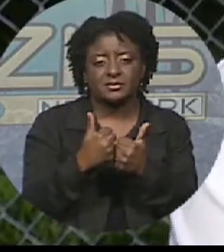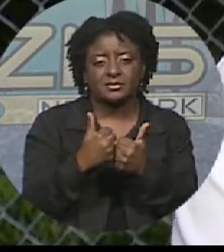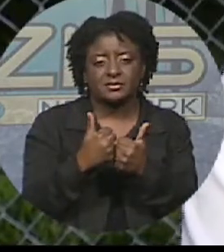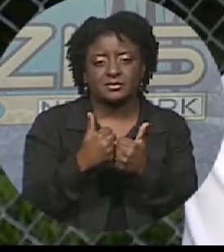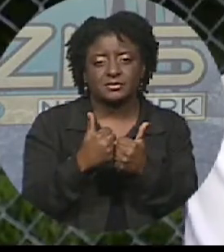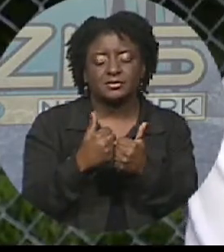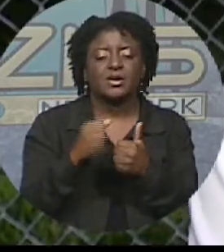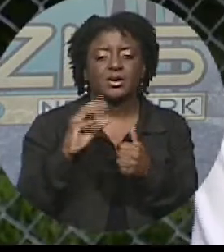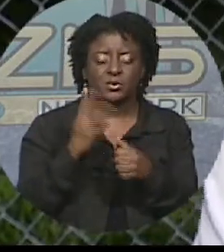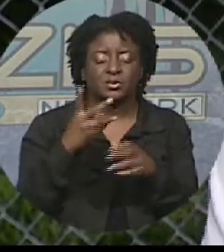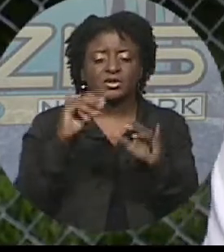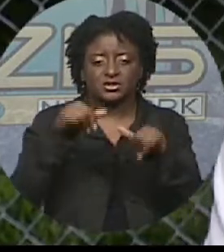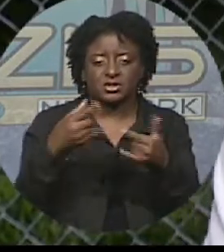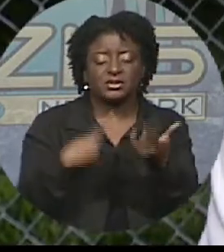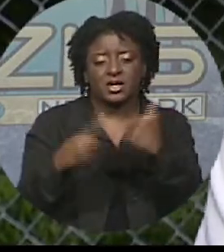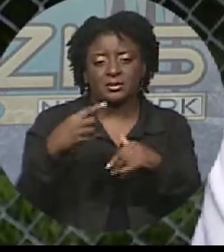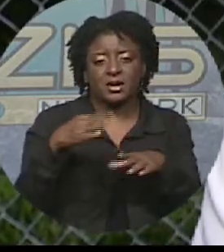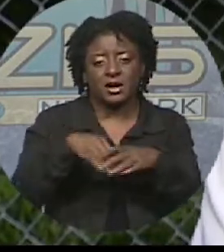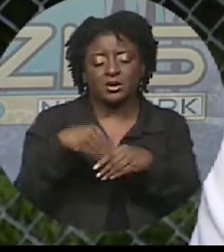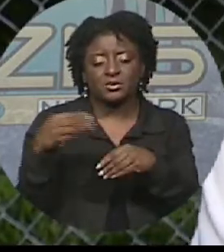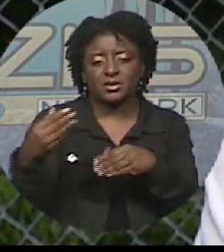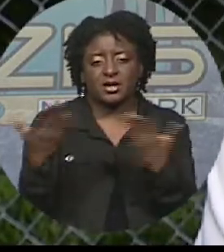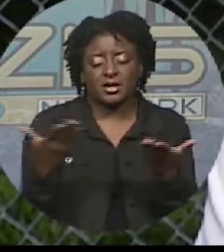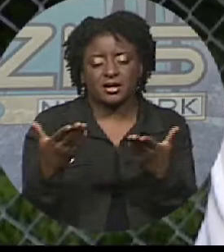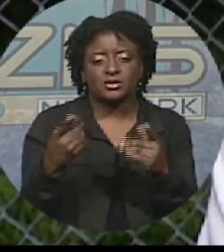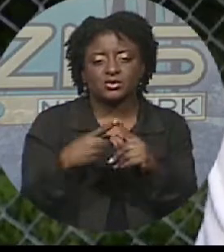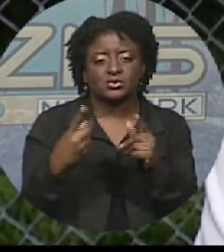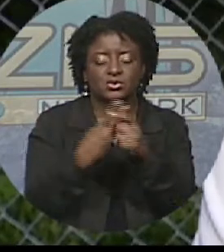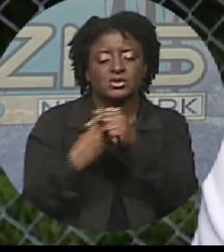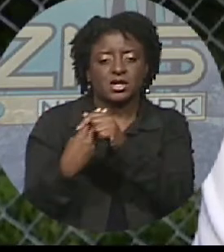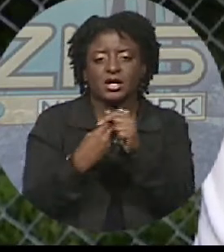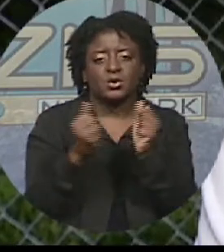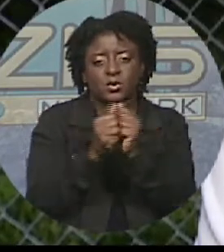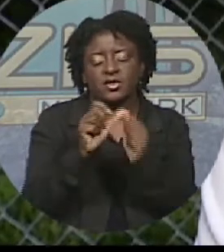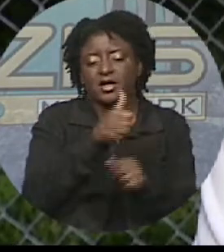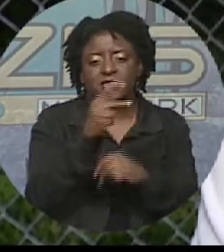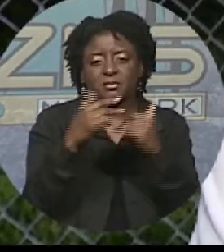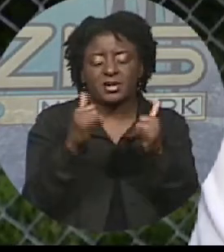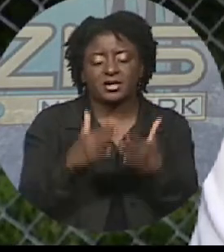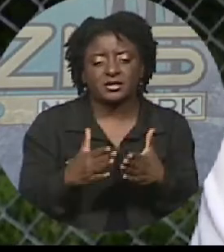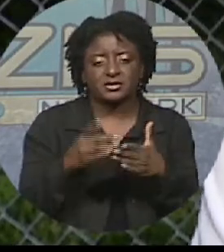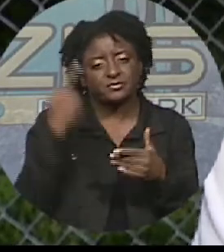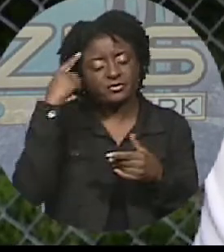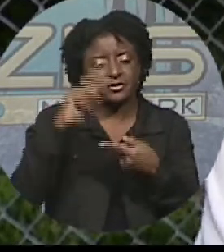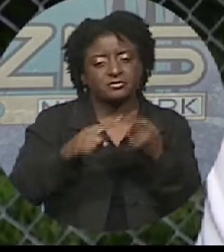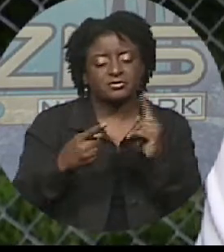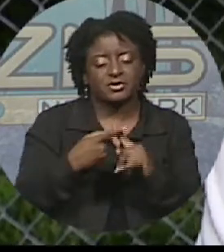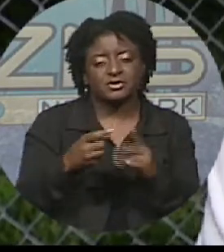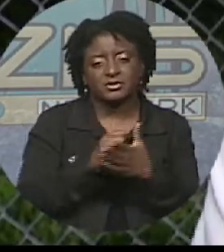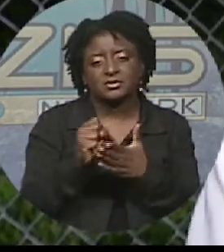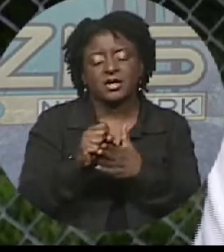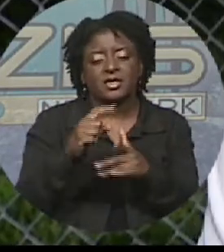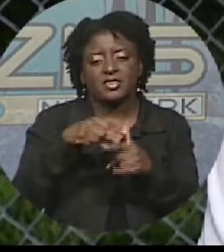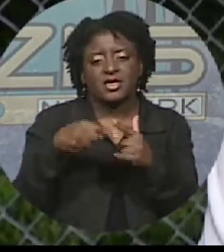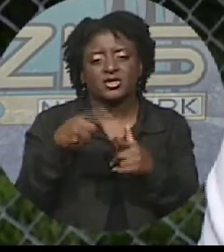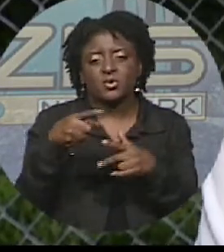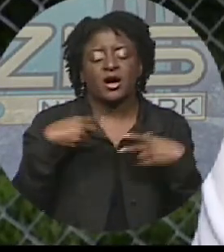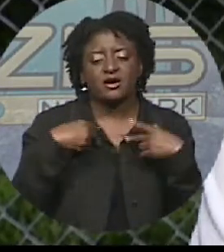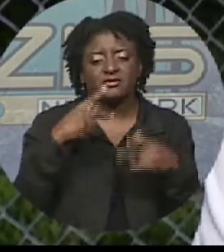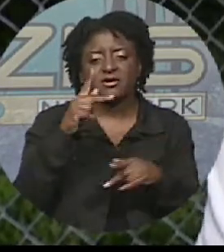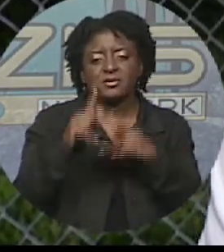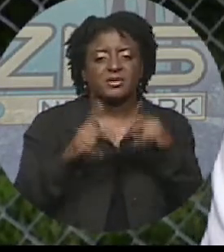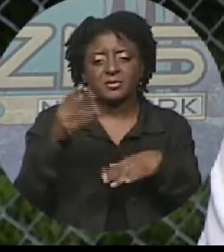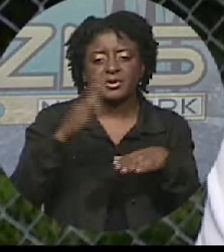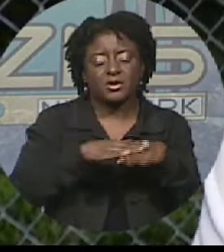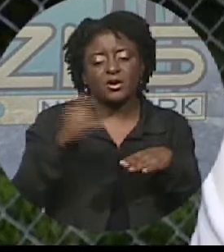unite with other players, for camaraderie, and then you have the officiating that is unbecoming, and